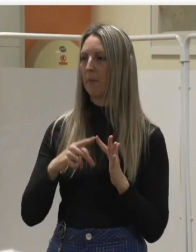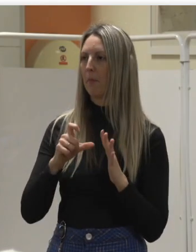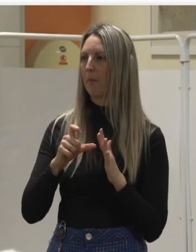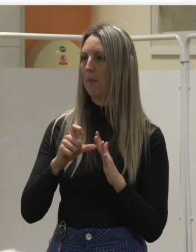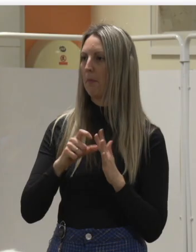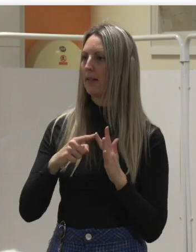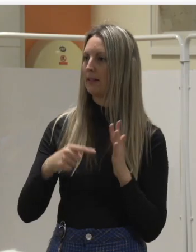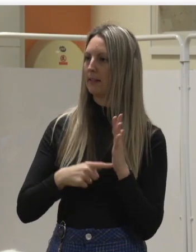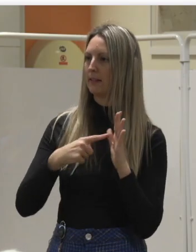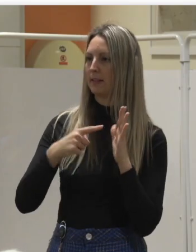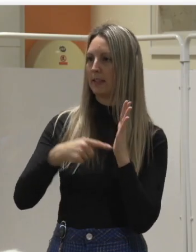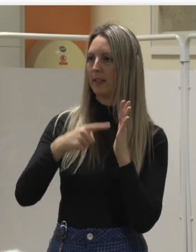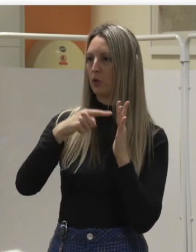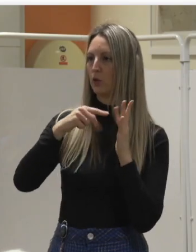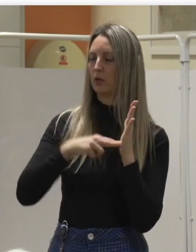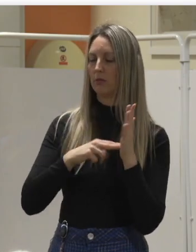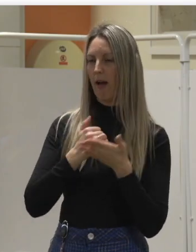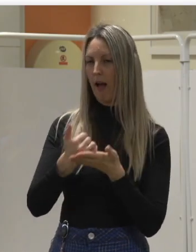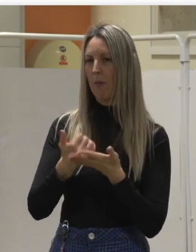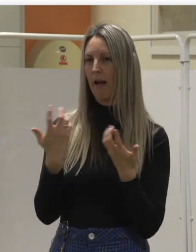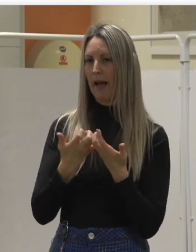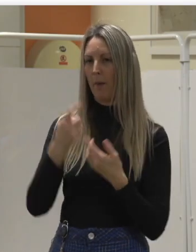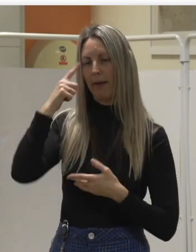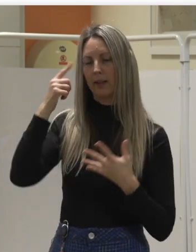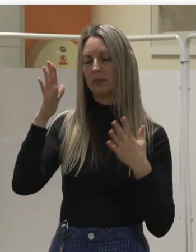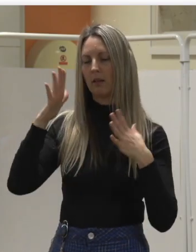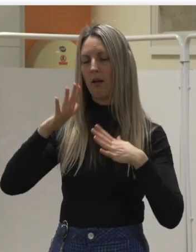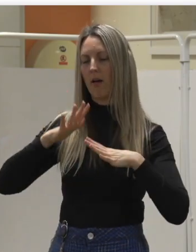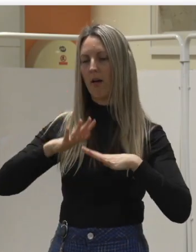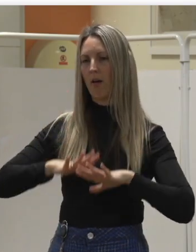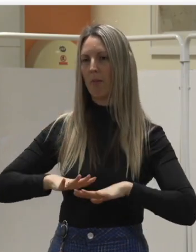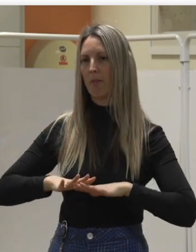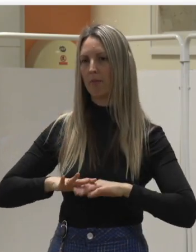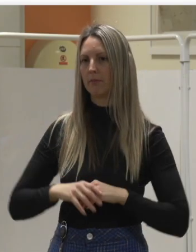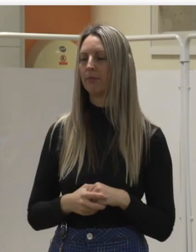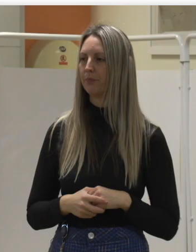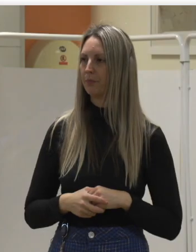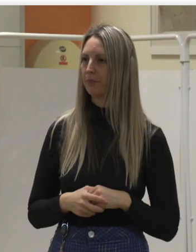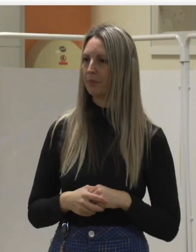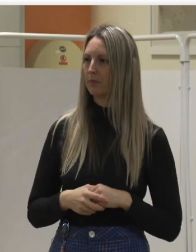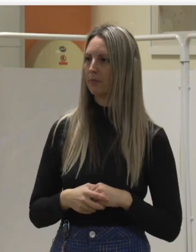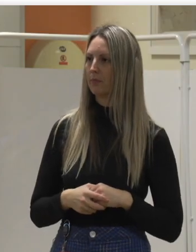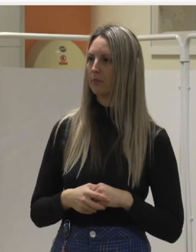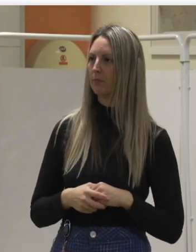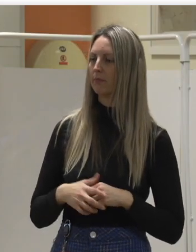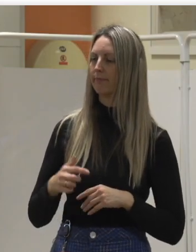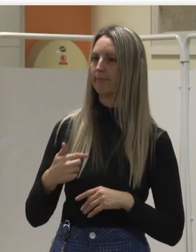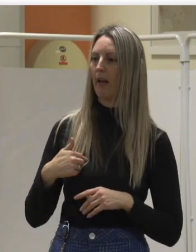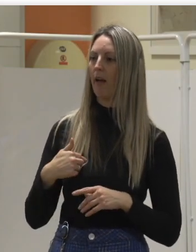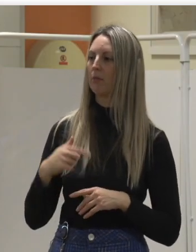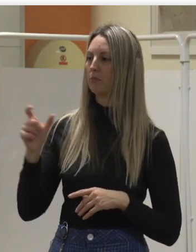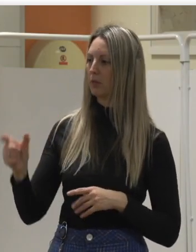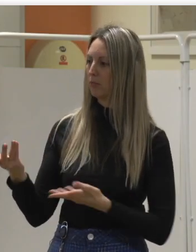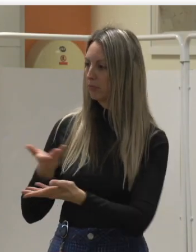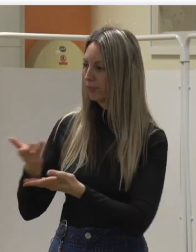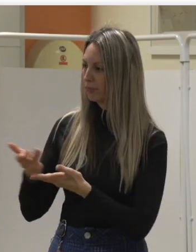So meditation helps to calm the mind. A lot of the people, when I talk to them and tell that, oh, my mind is in